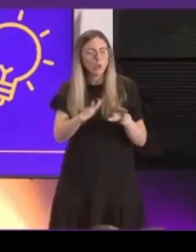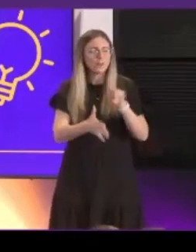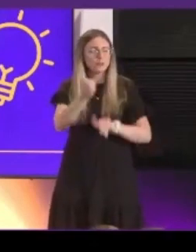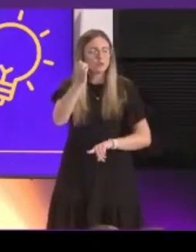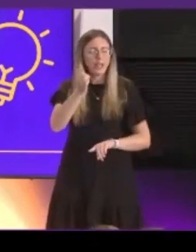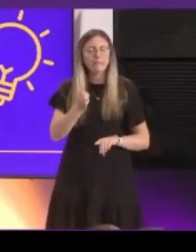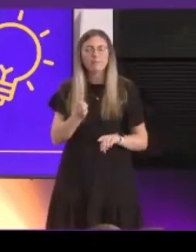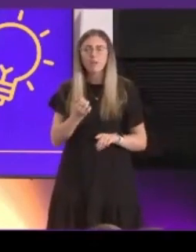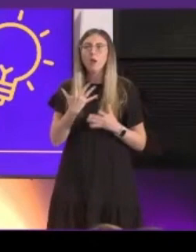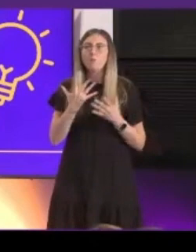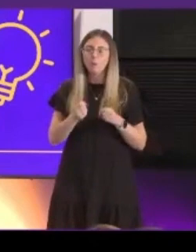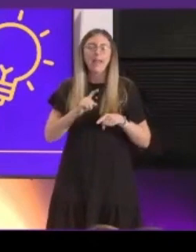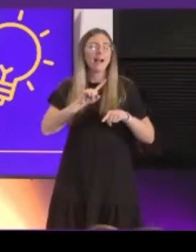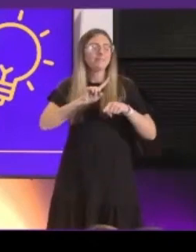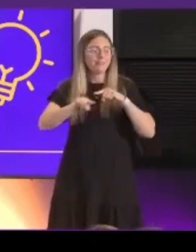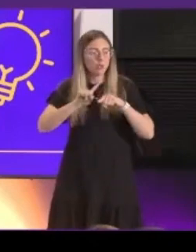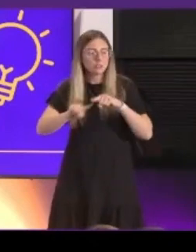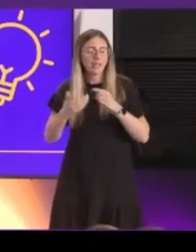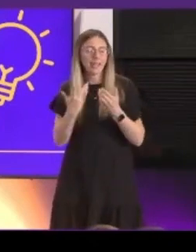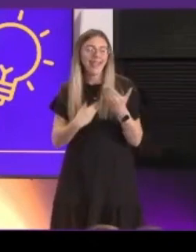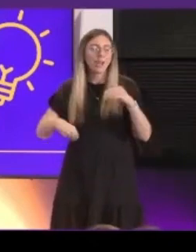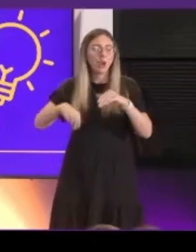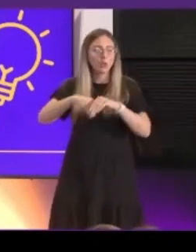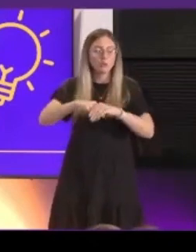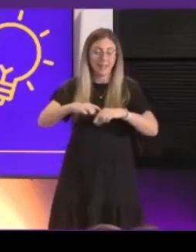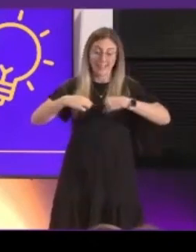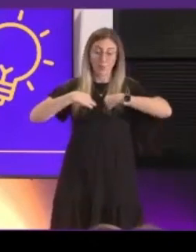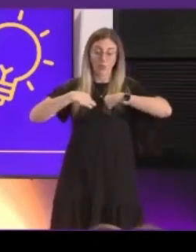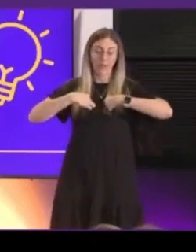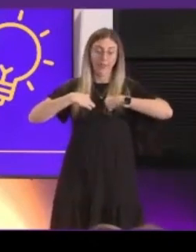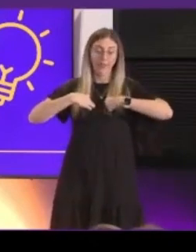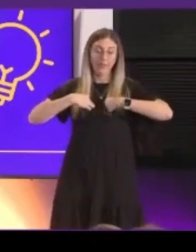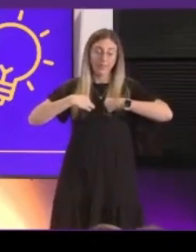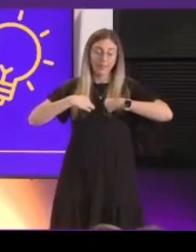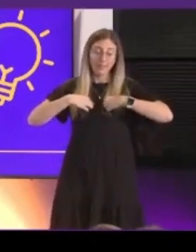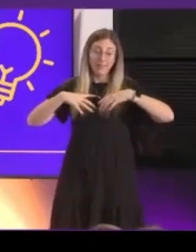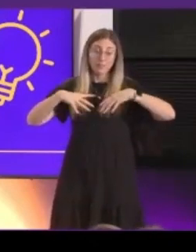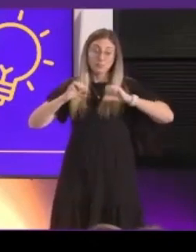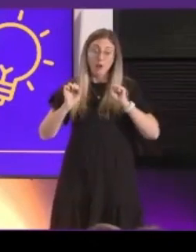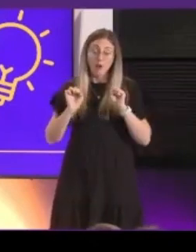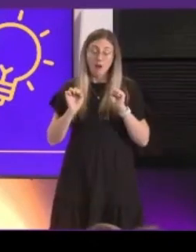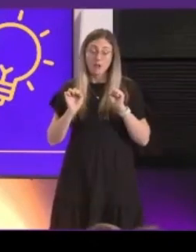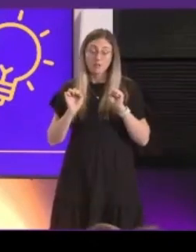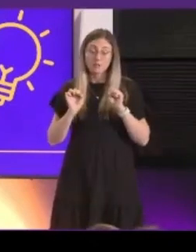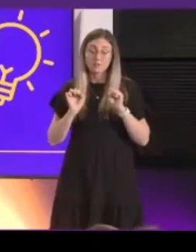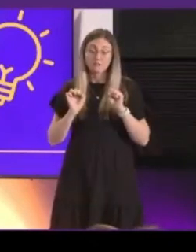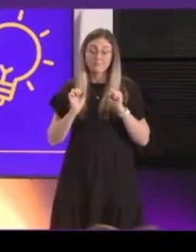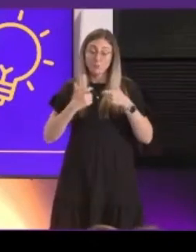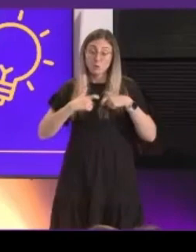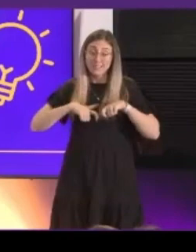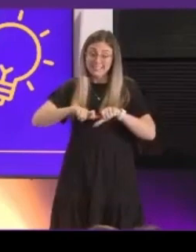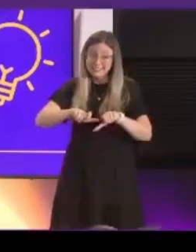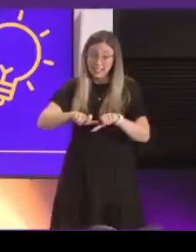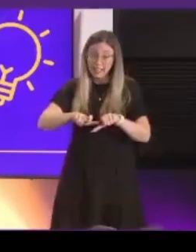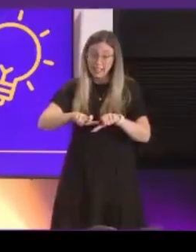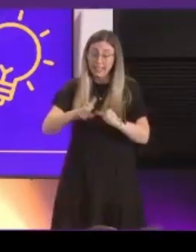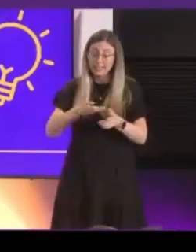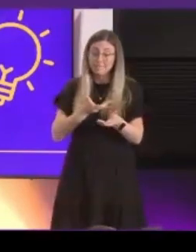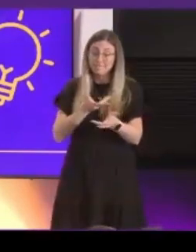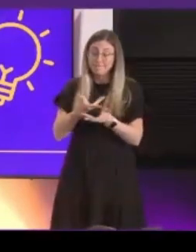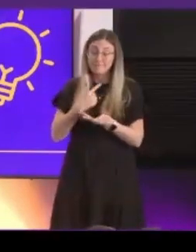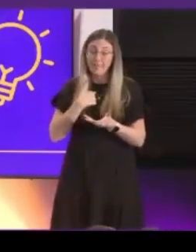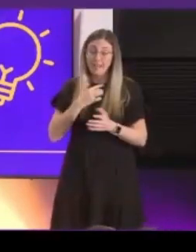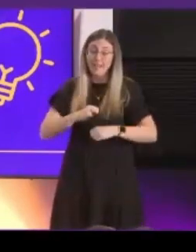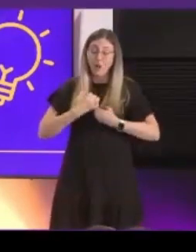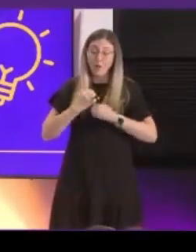a diversity and inclusion component that we as technologists could actually start to say more consistently and coherently. Our commitment